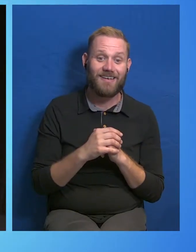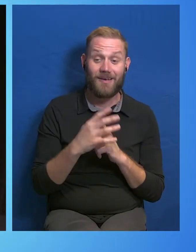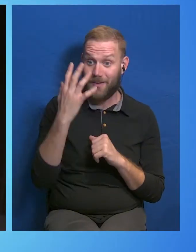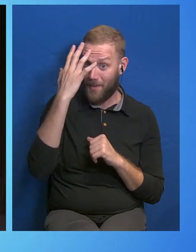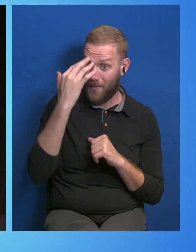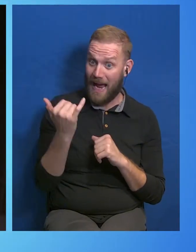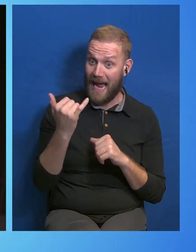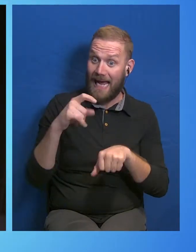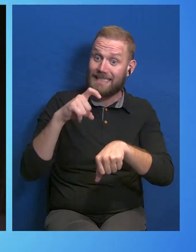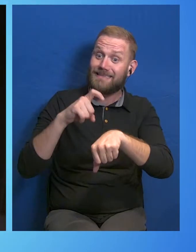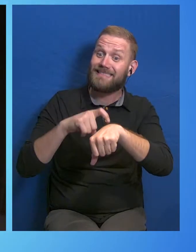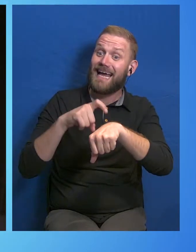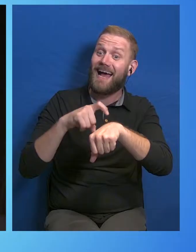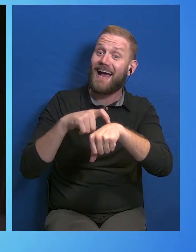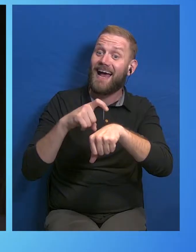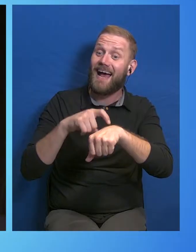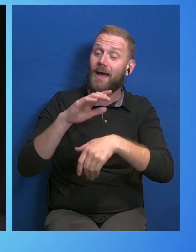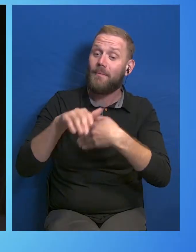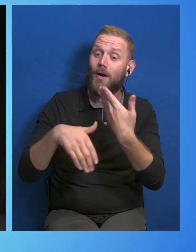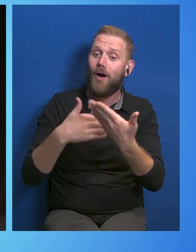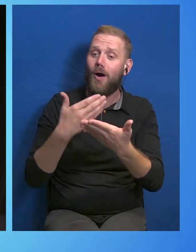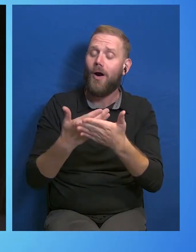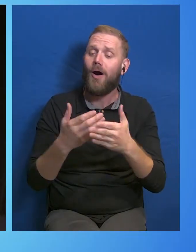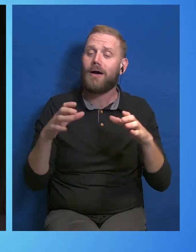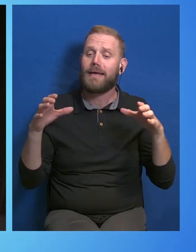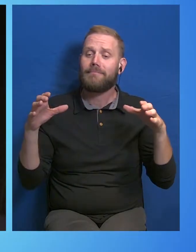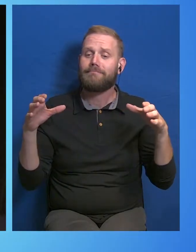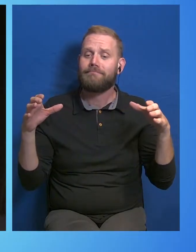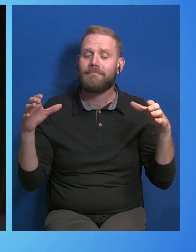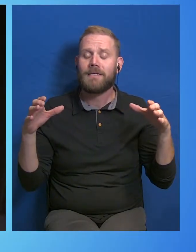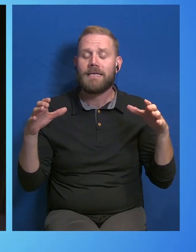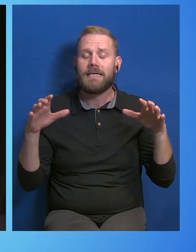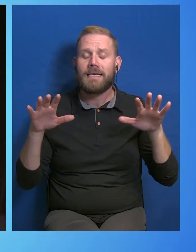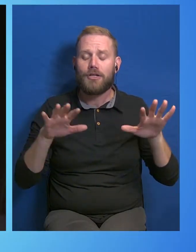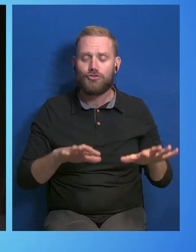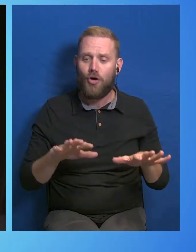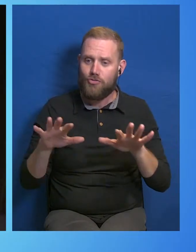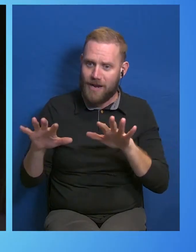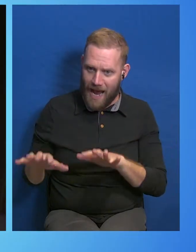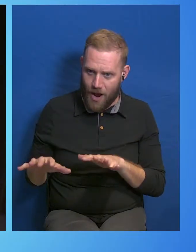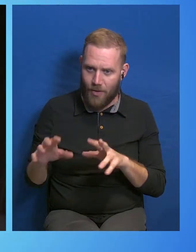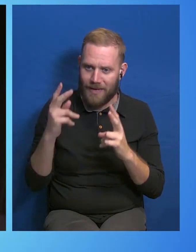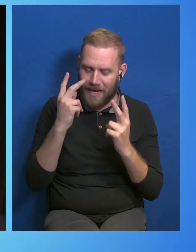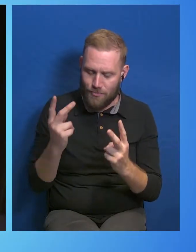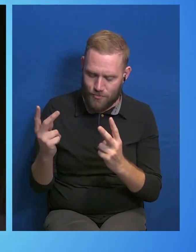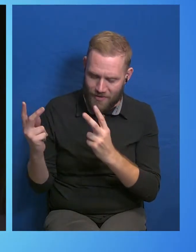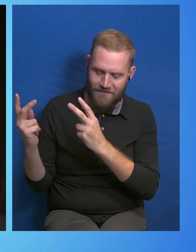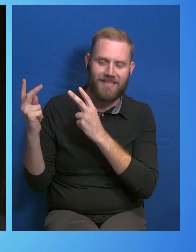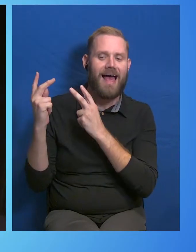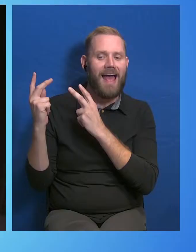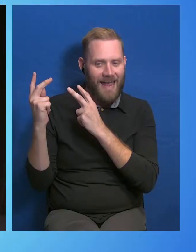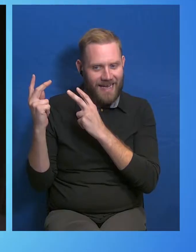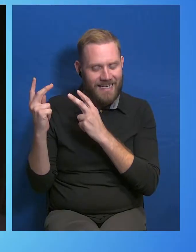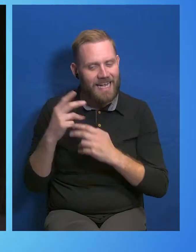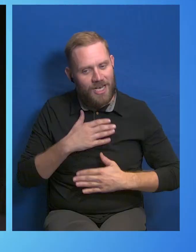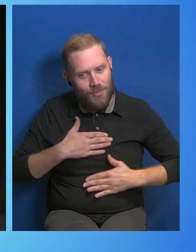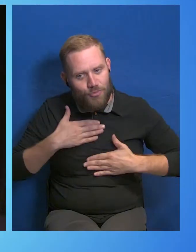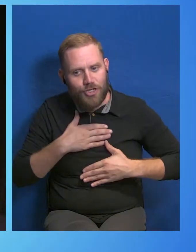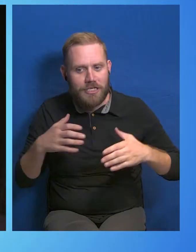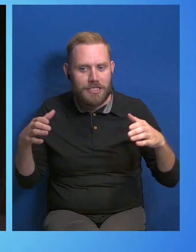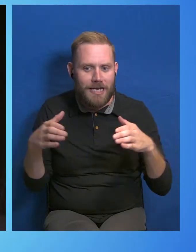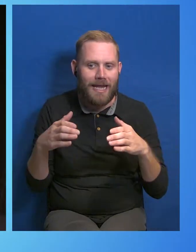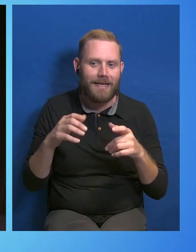because it is a time that we can slow down and reflect and appreciate our